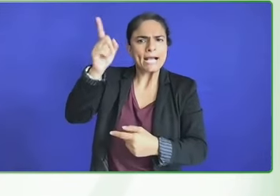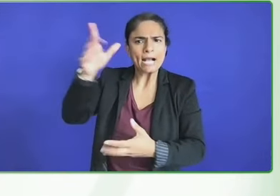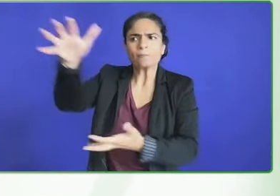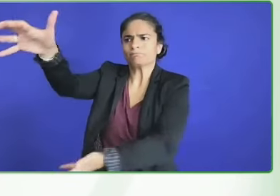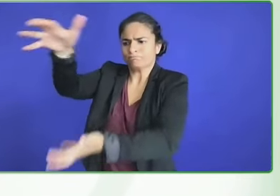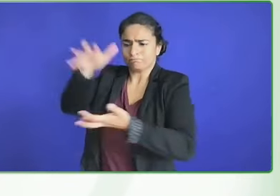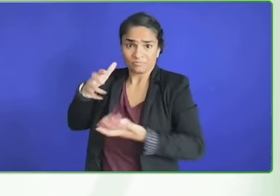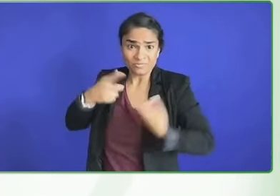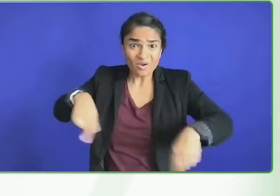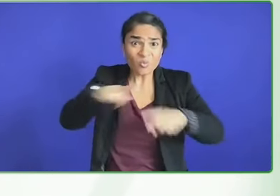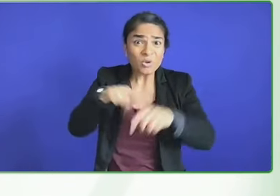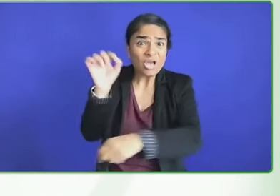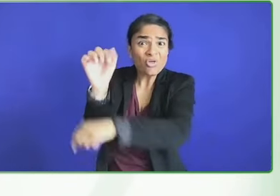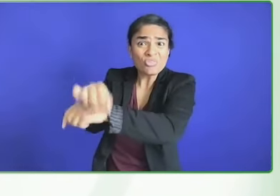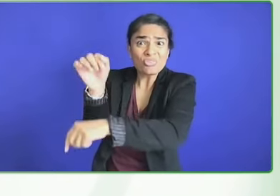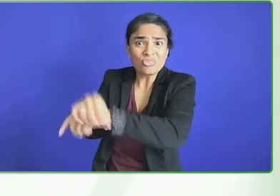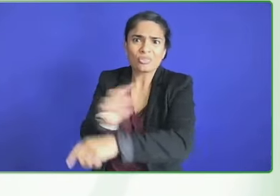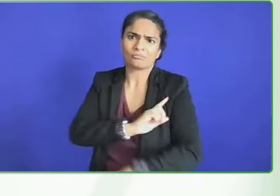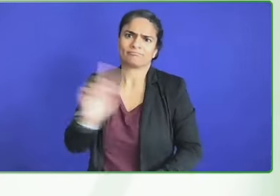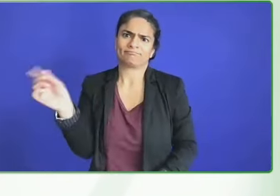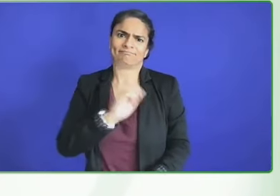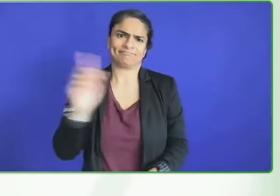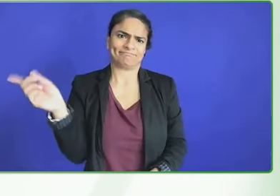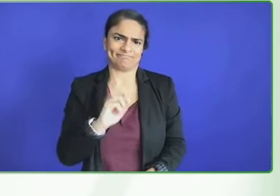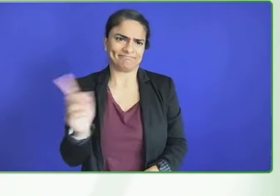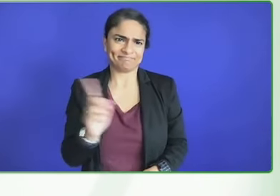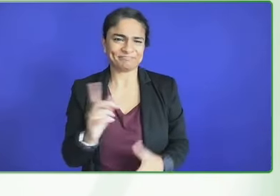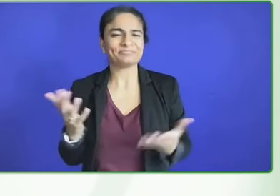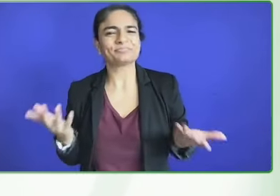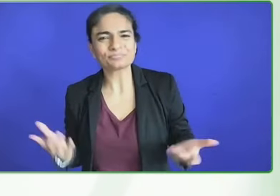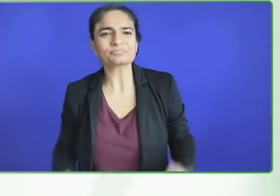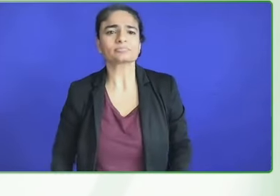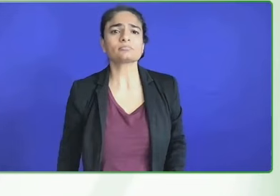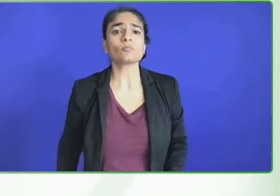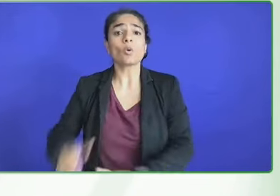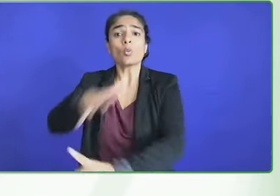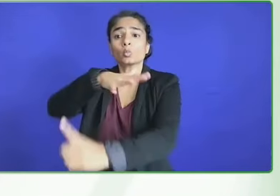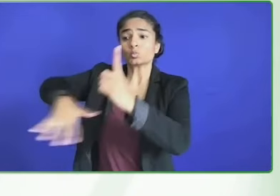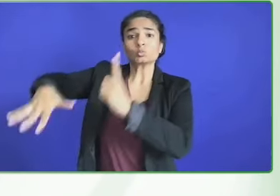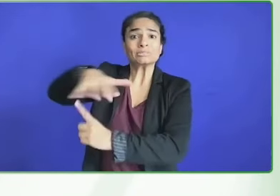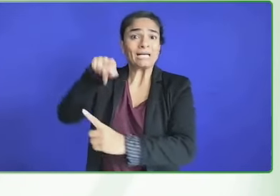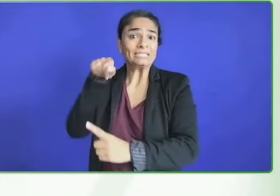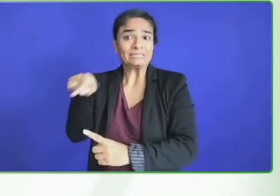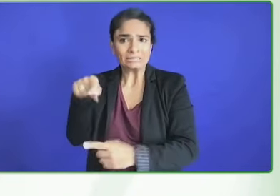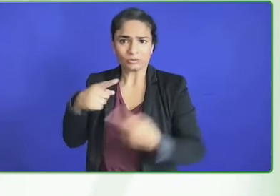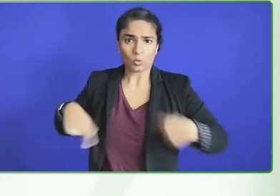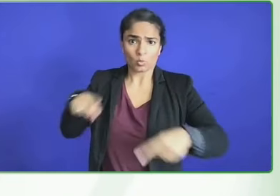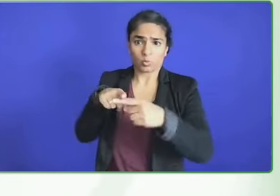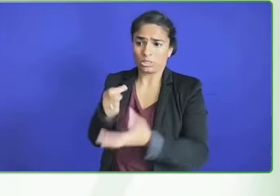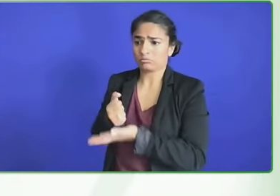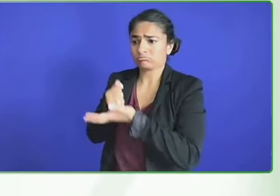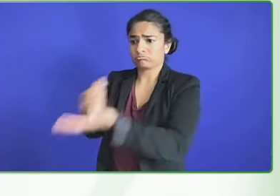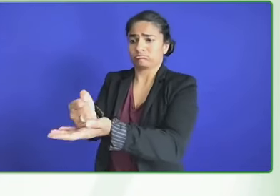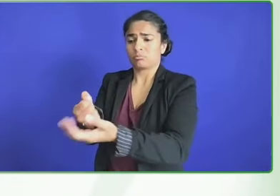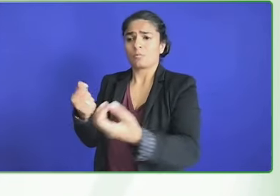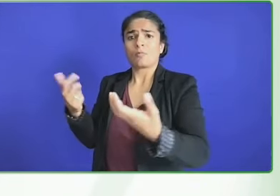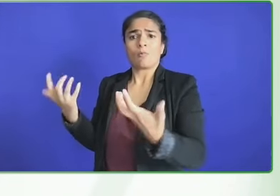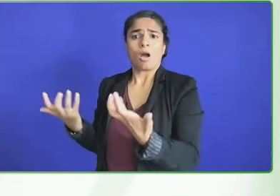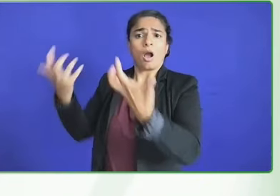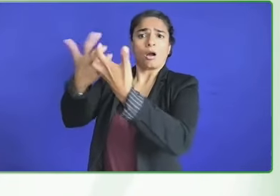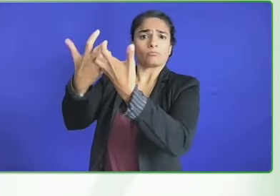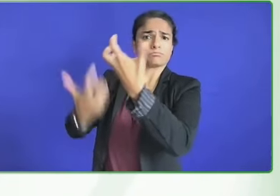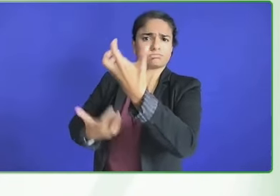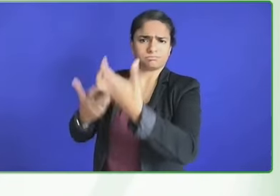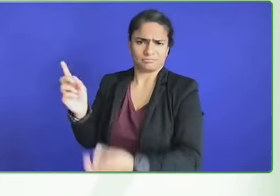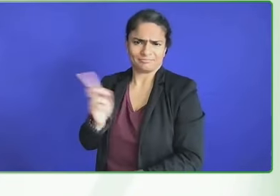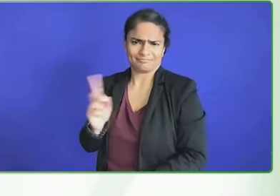to come to life and grapple with lived reality. And that's why consulting people with disabilities and the principle of nothing